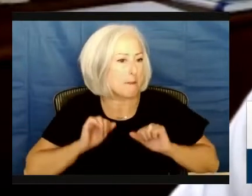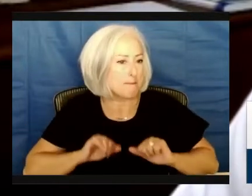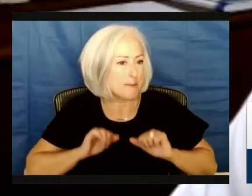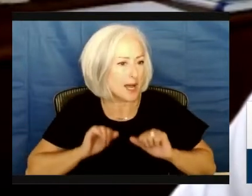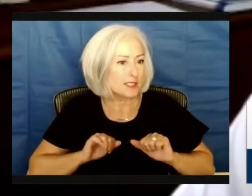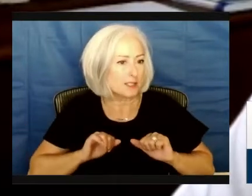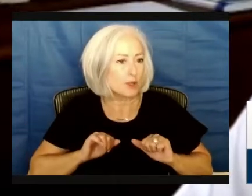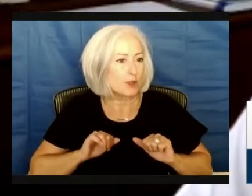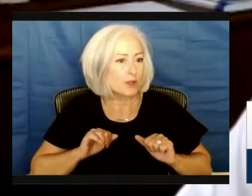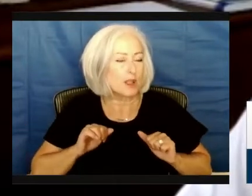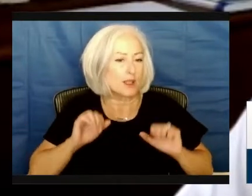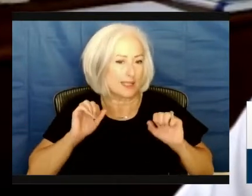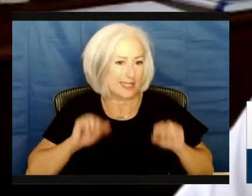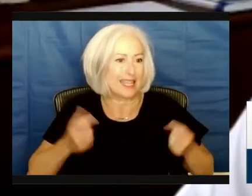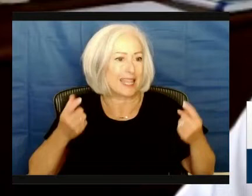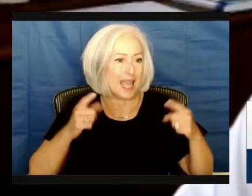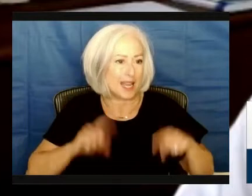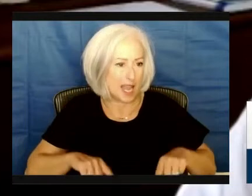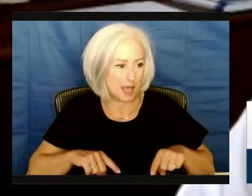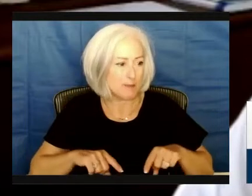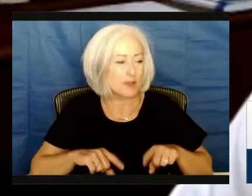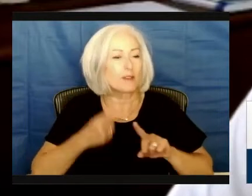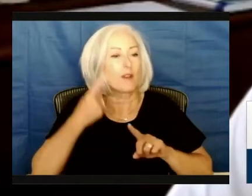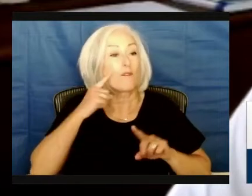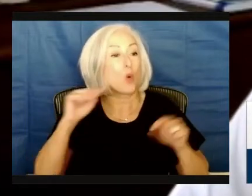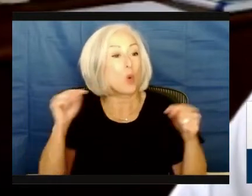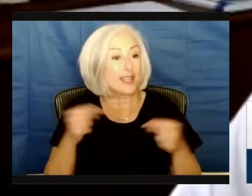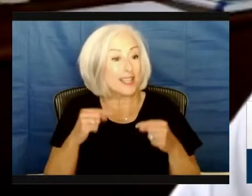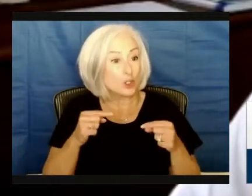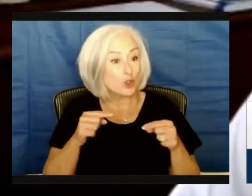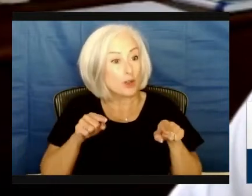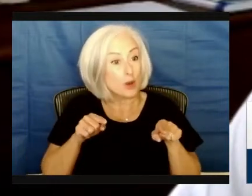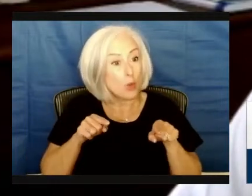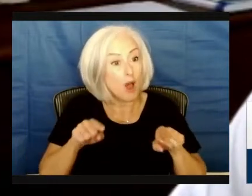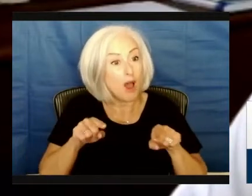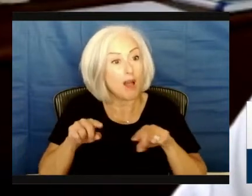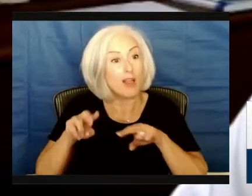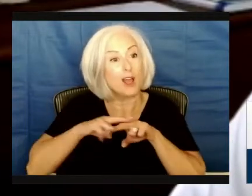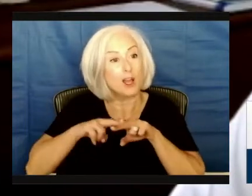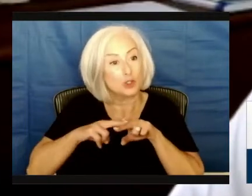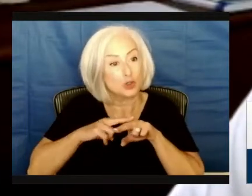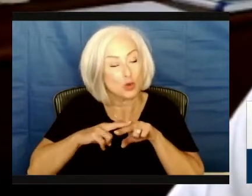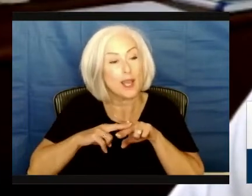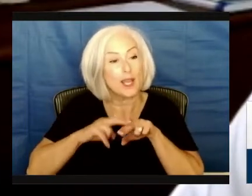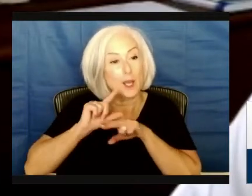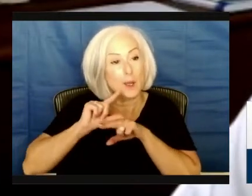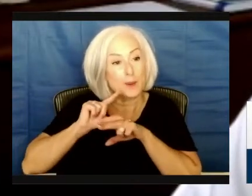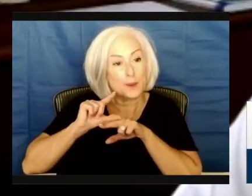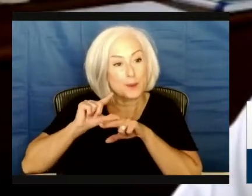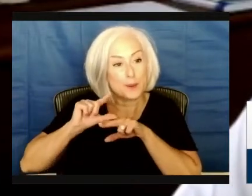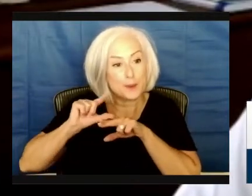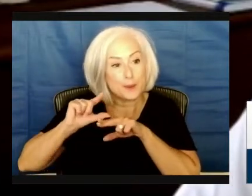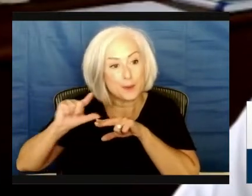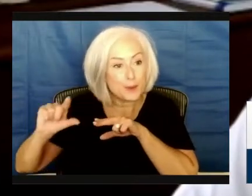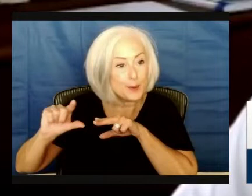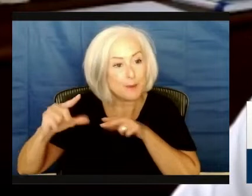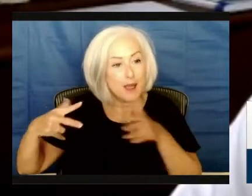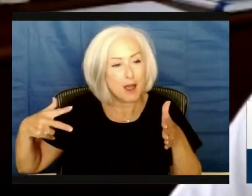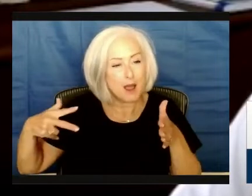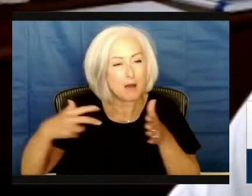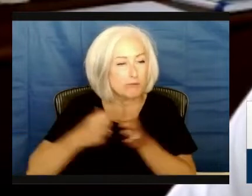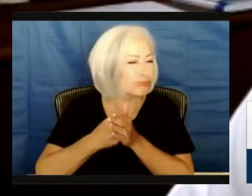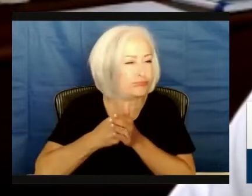the mechanism of injury of a train in motion, derailing, the structural components of a